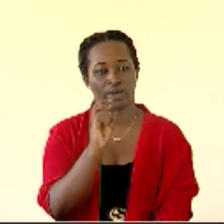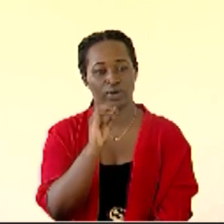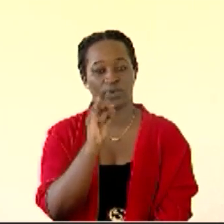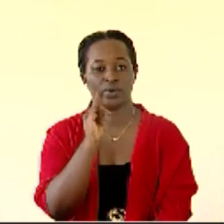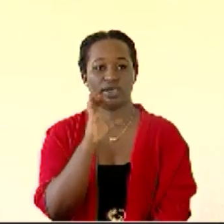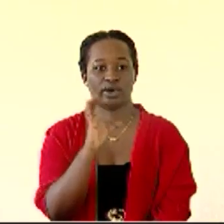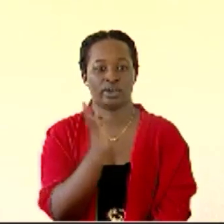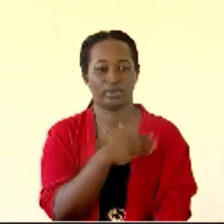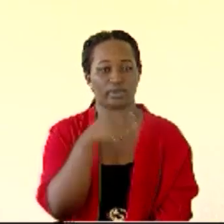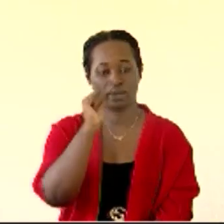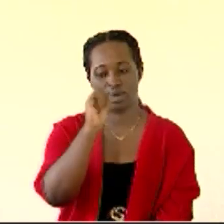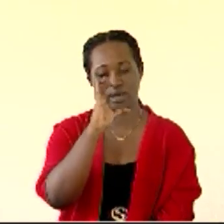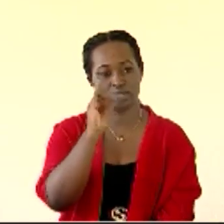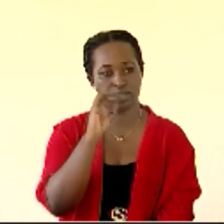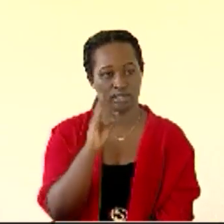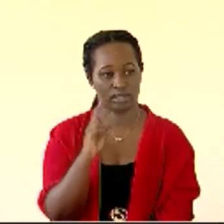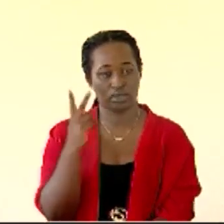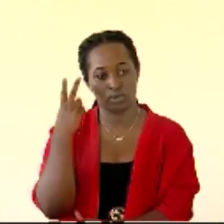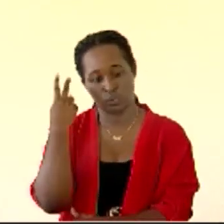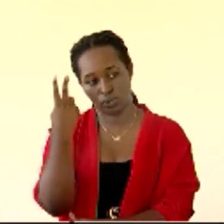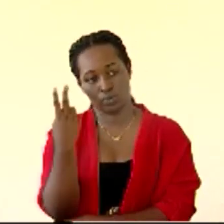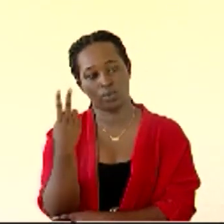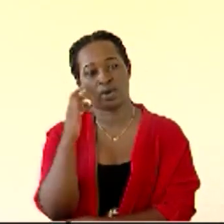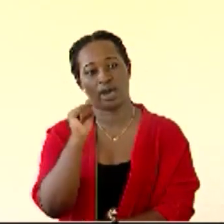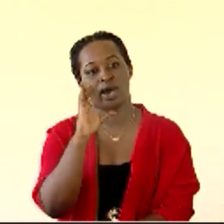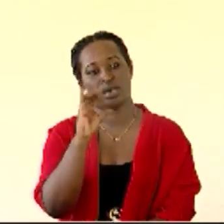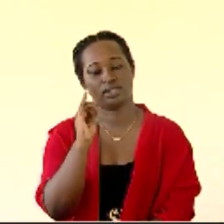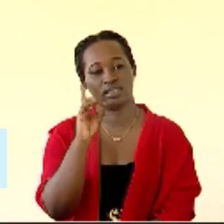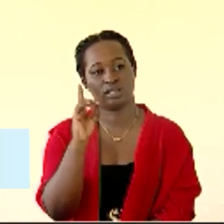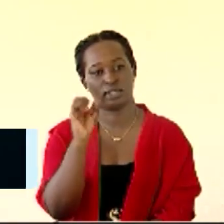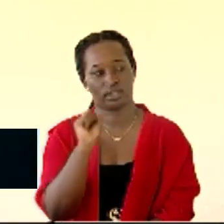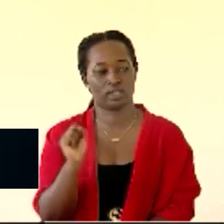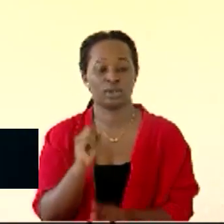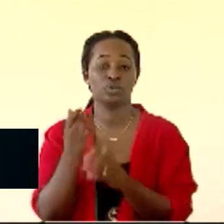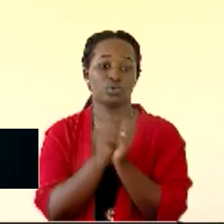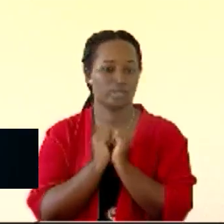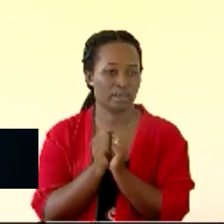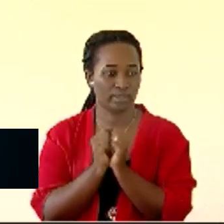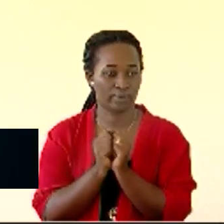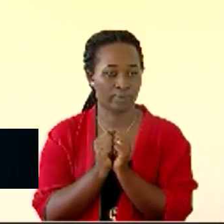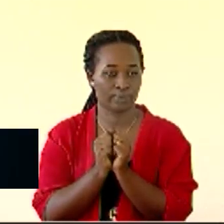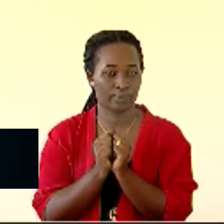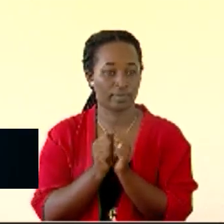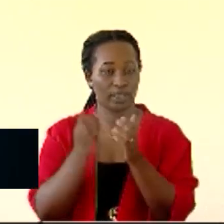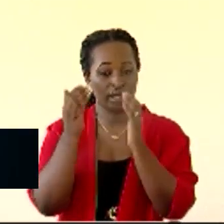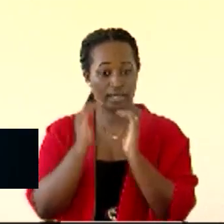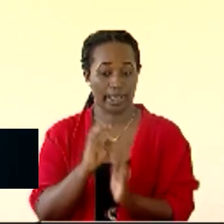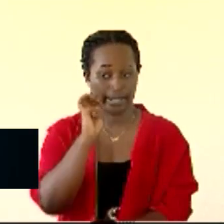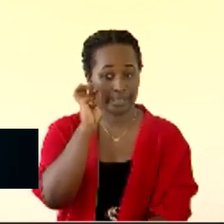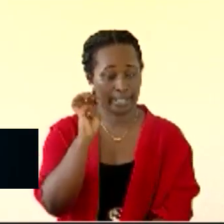acid. Those are the 2 acids together. E, you'll have